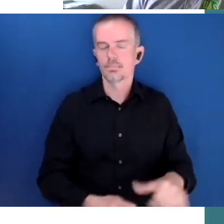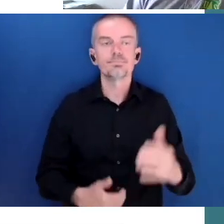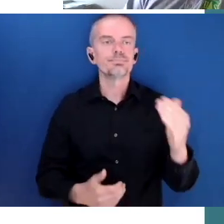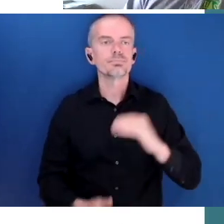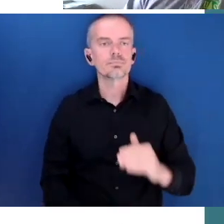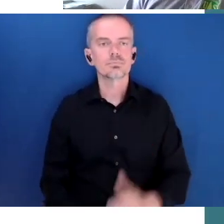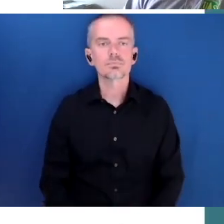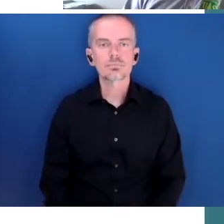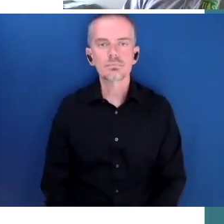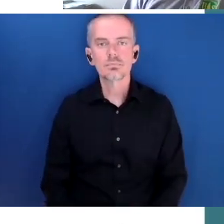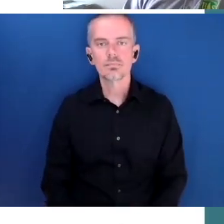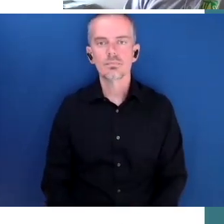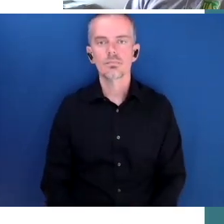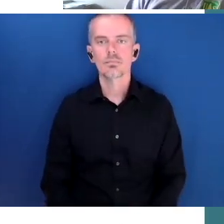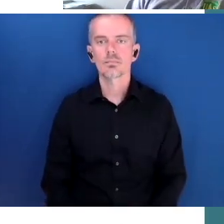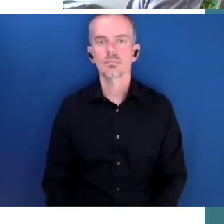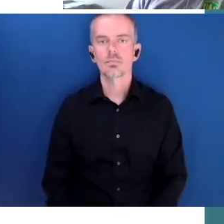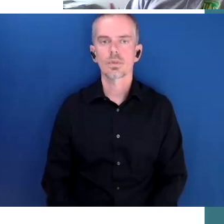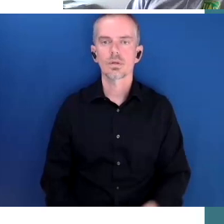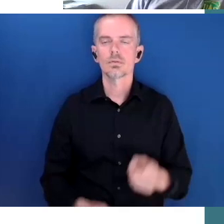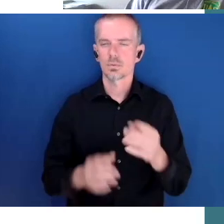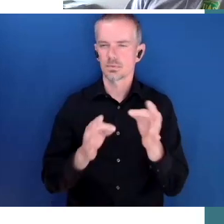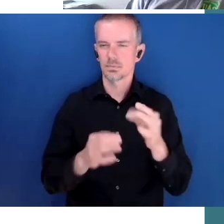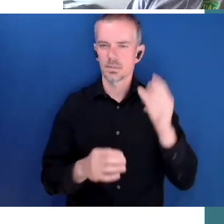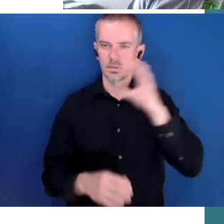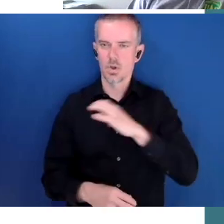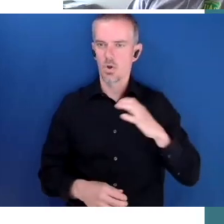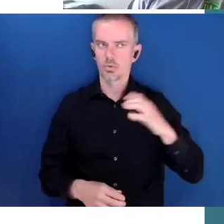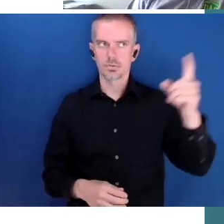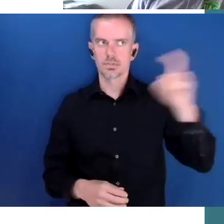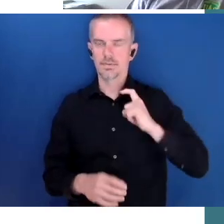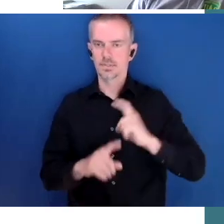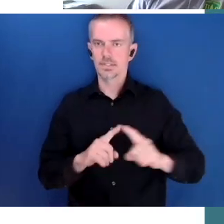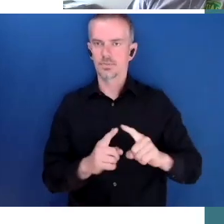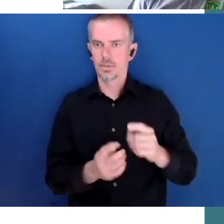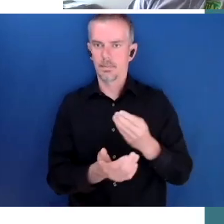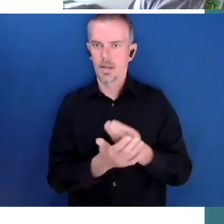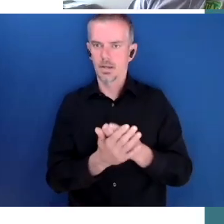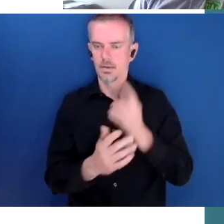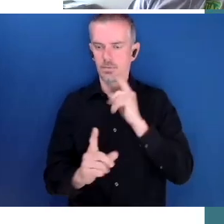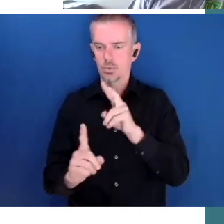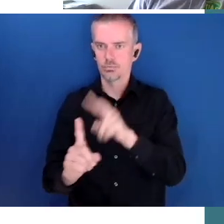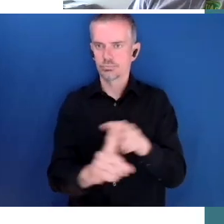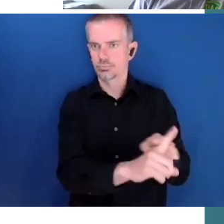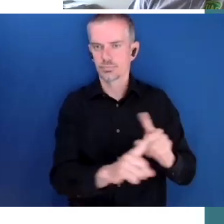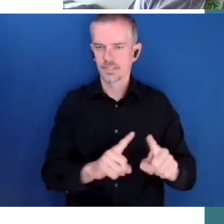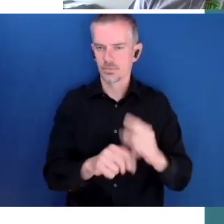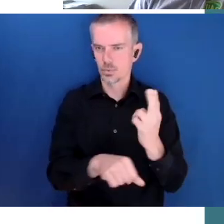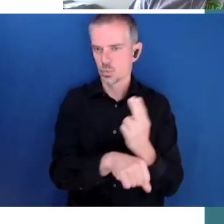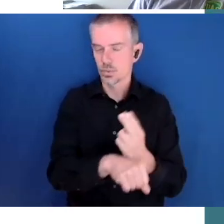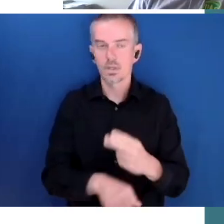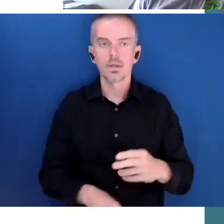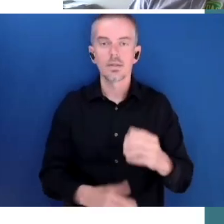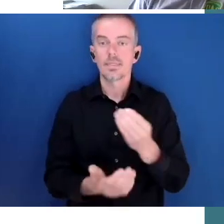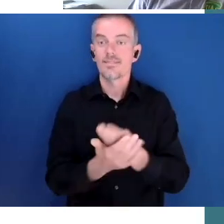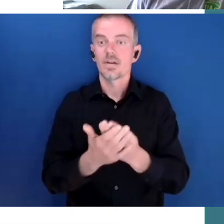So we talked a little bit about kind of how Congress gives us different funding, and that funding really comes in